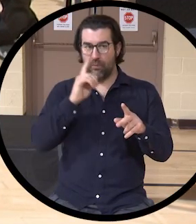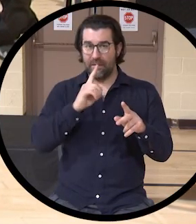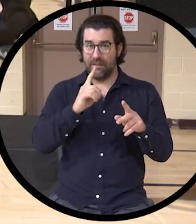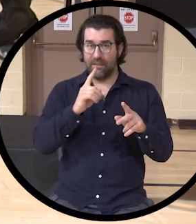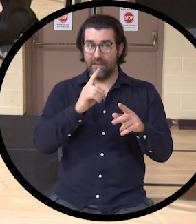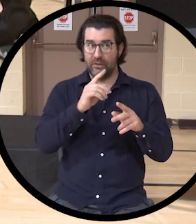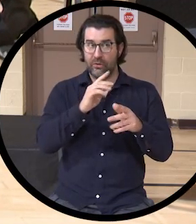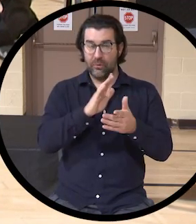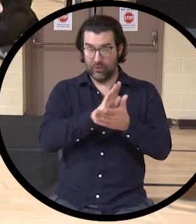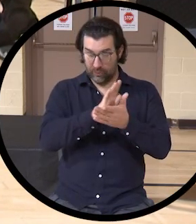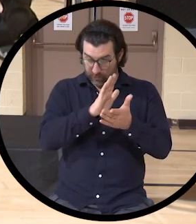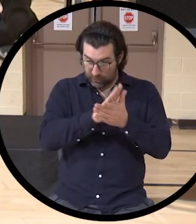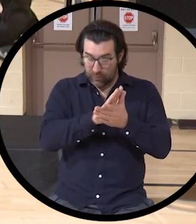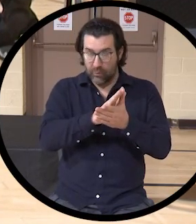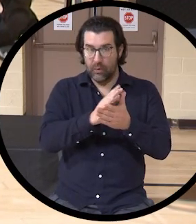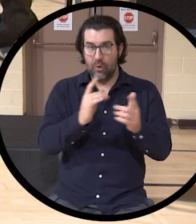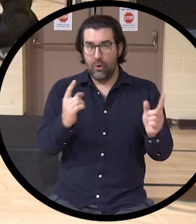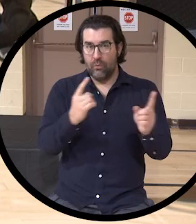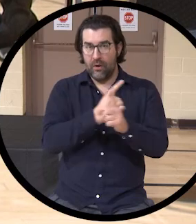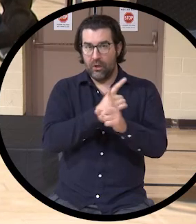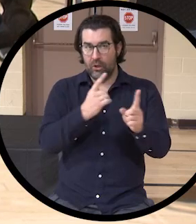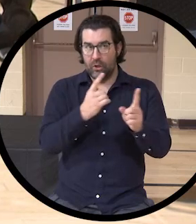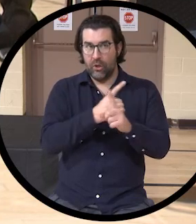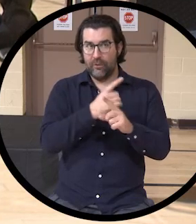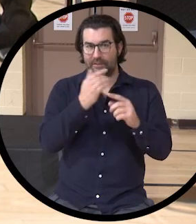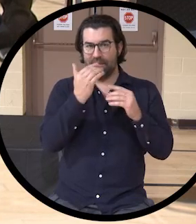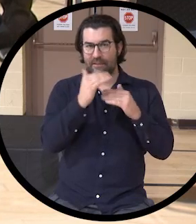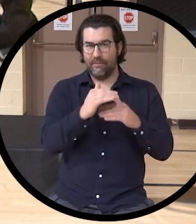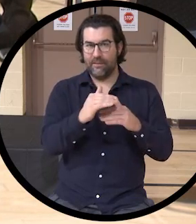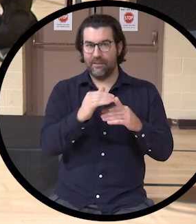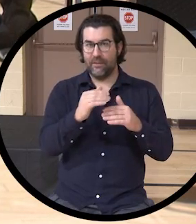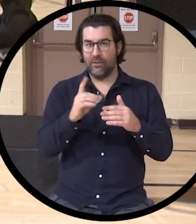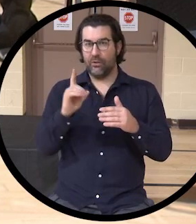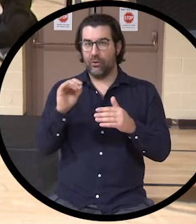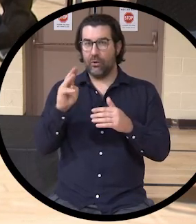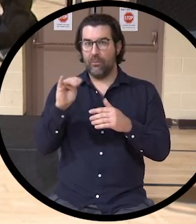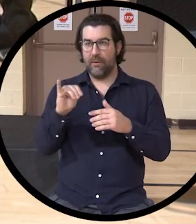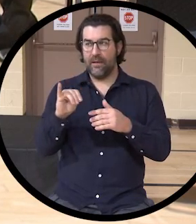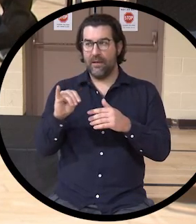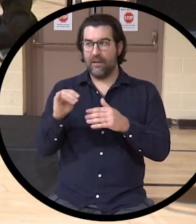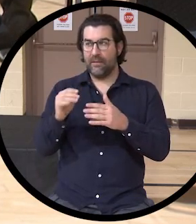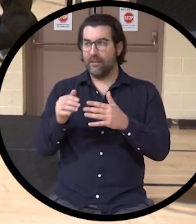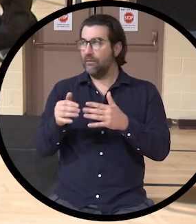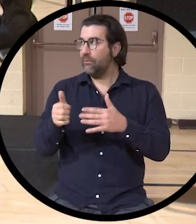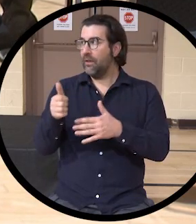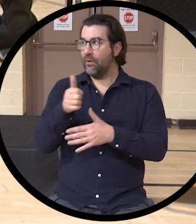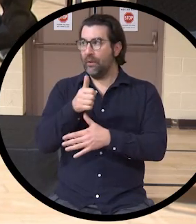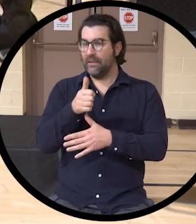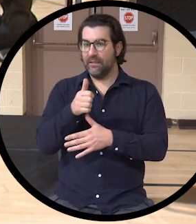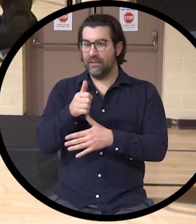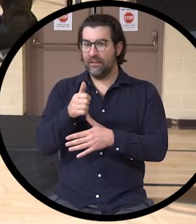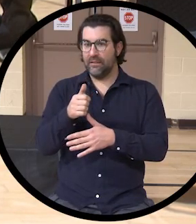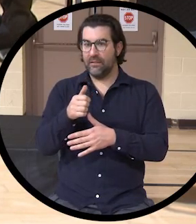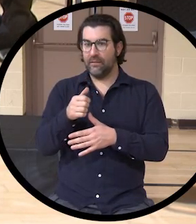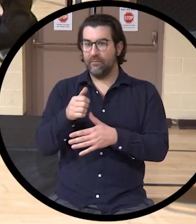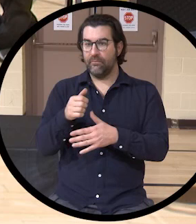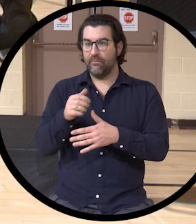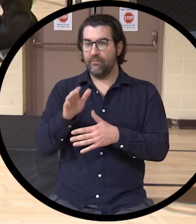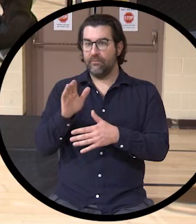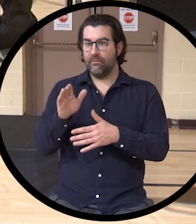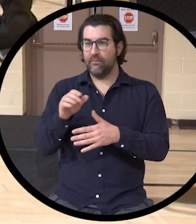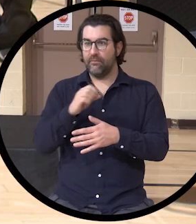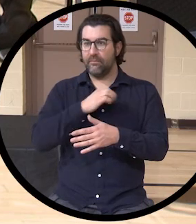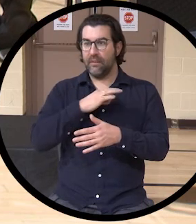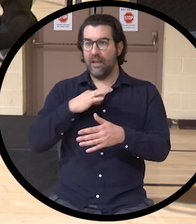of school crossing guards, and in the same way that DOMI is prioritizing where they are spending their funds, their